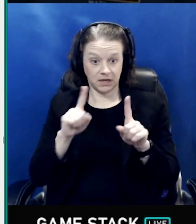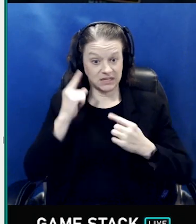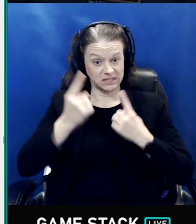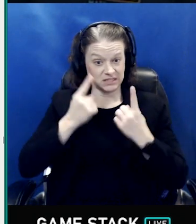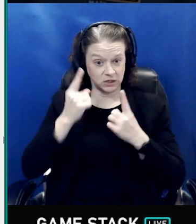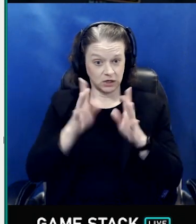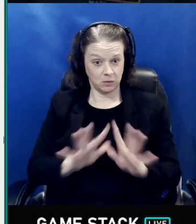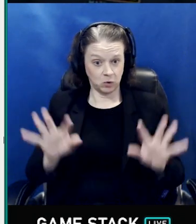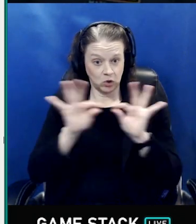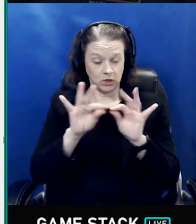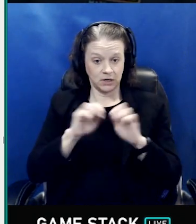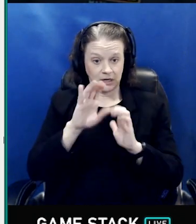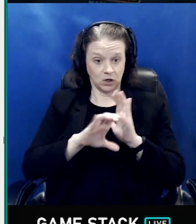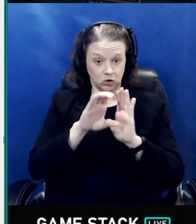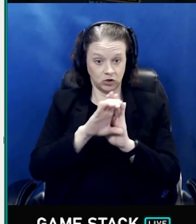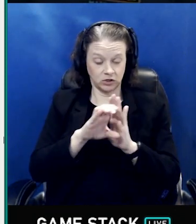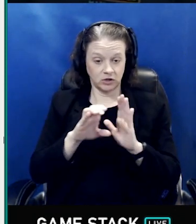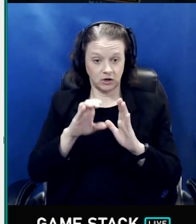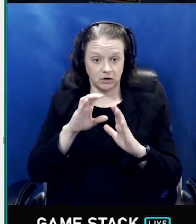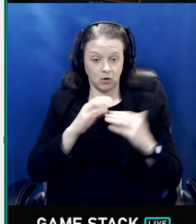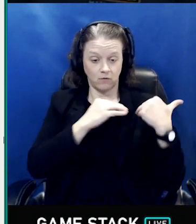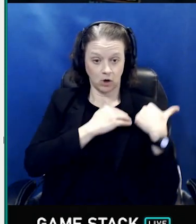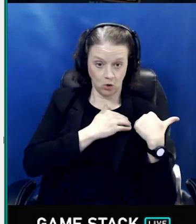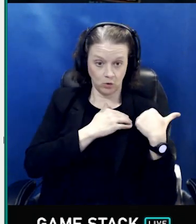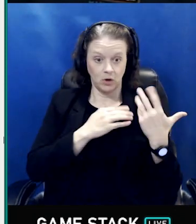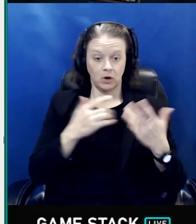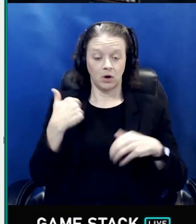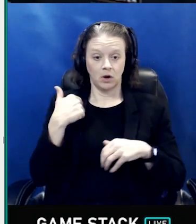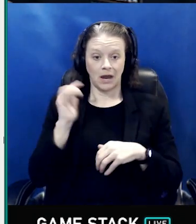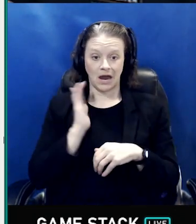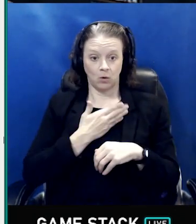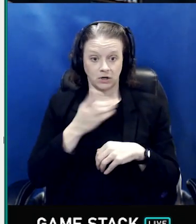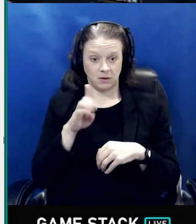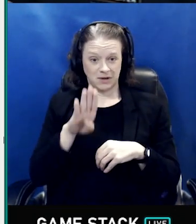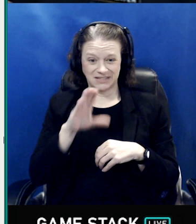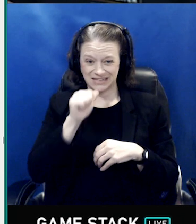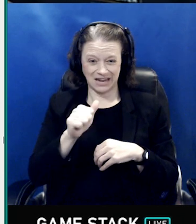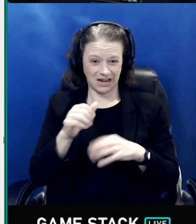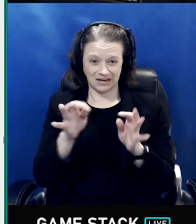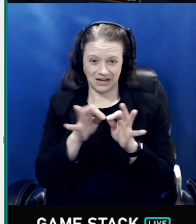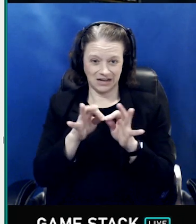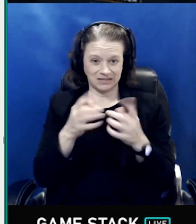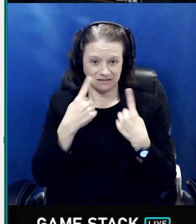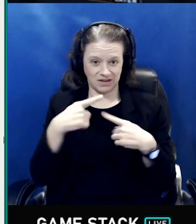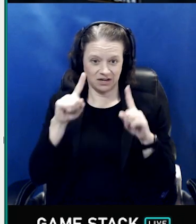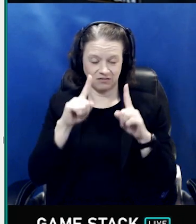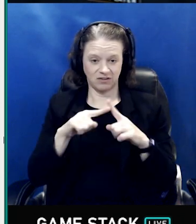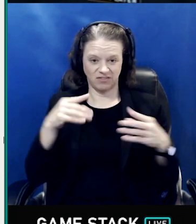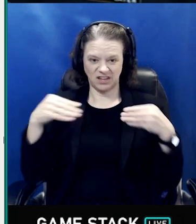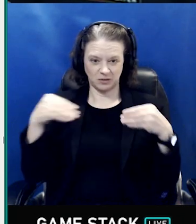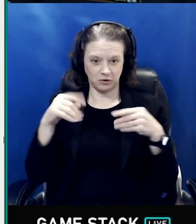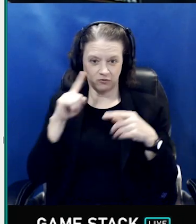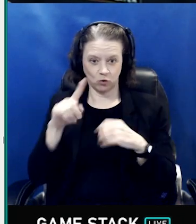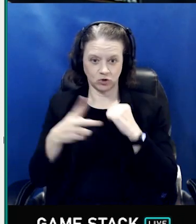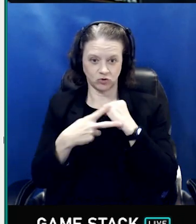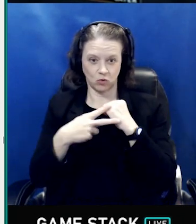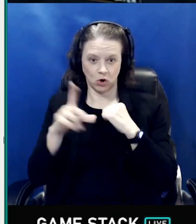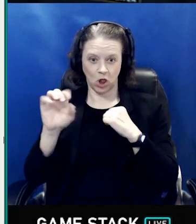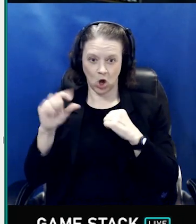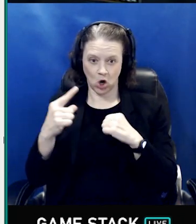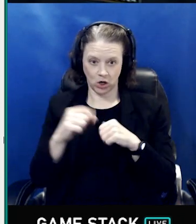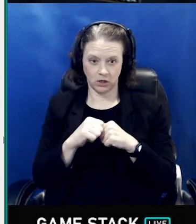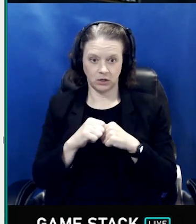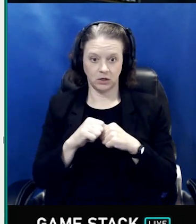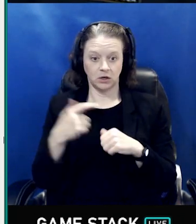importance and characteristics of logs, RDBMs is not cost-effective and flexible way to store logs. So we